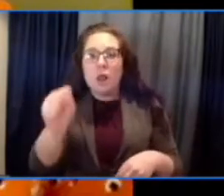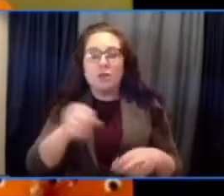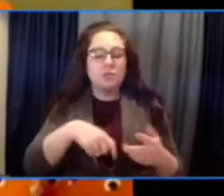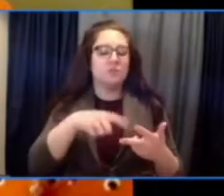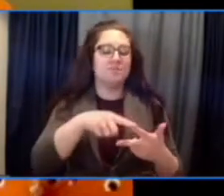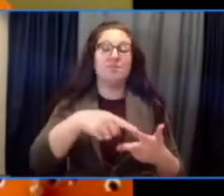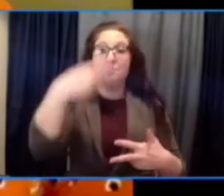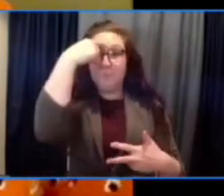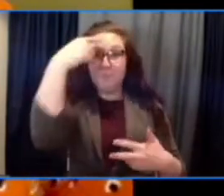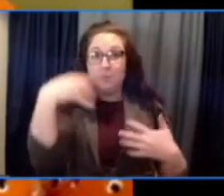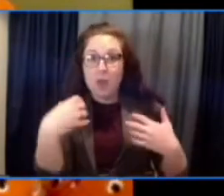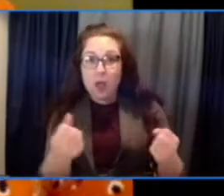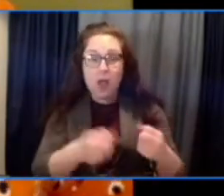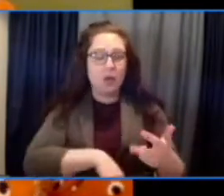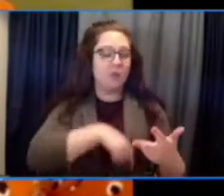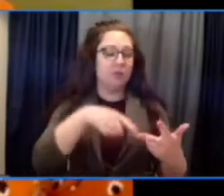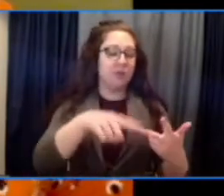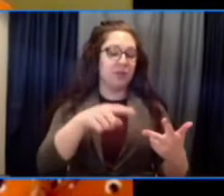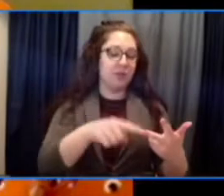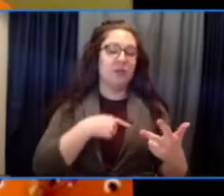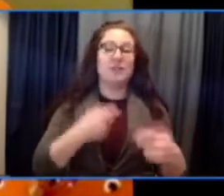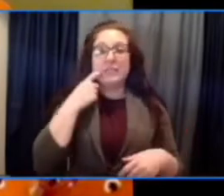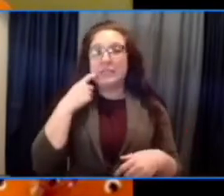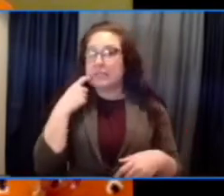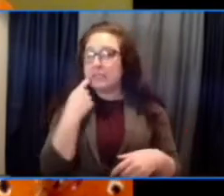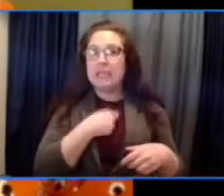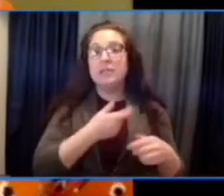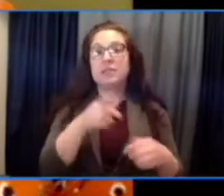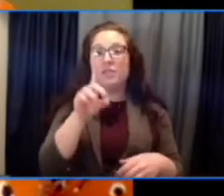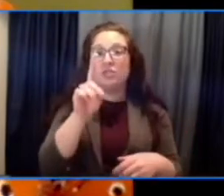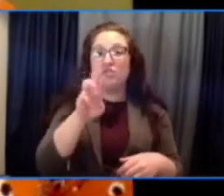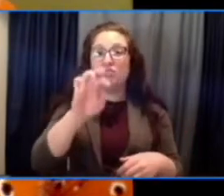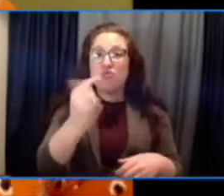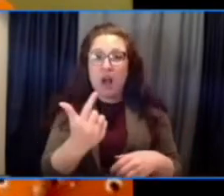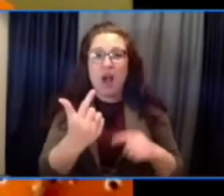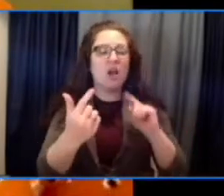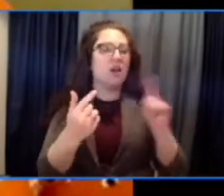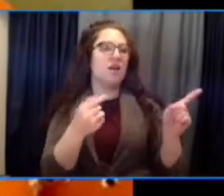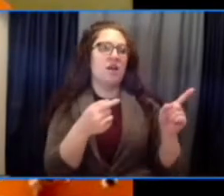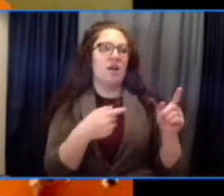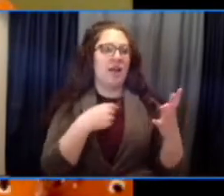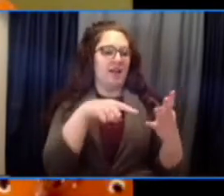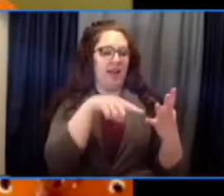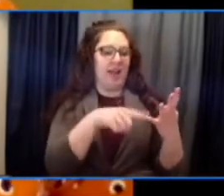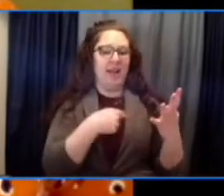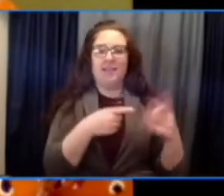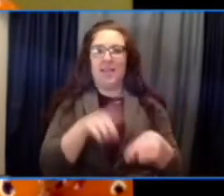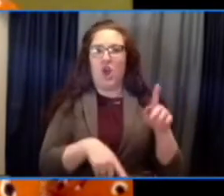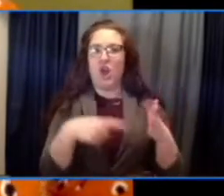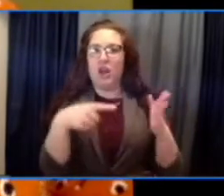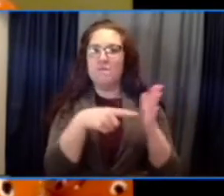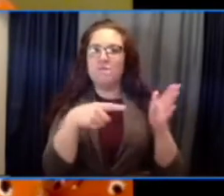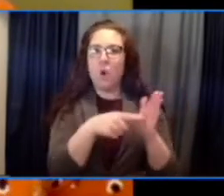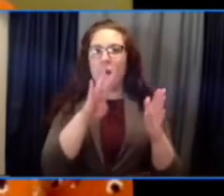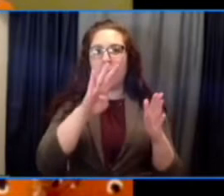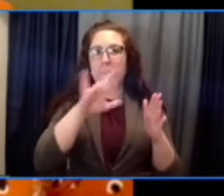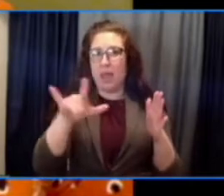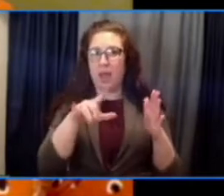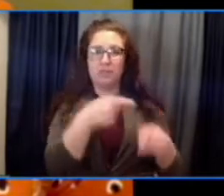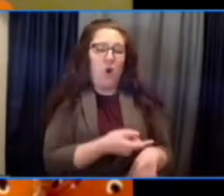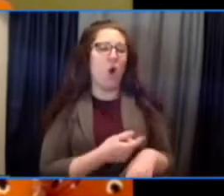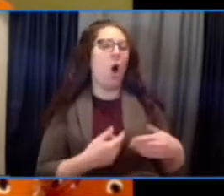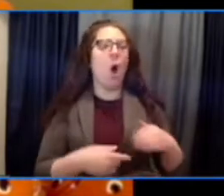issues, and people who just couldn't afford bail. And he was accountable to no one. So we decided to hold him